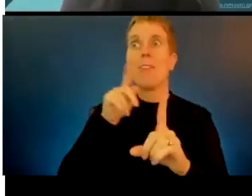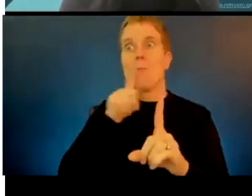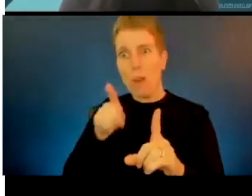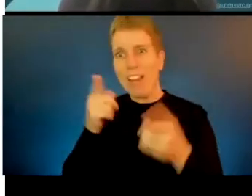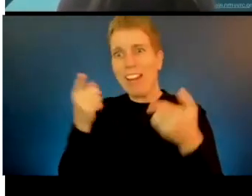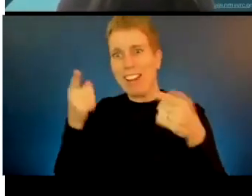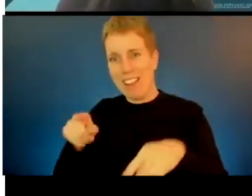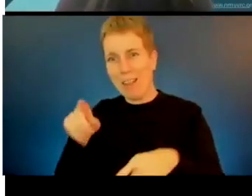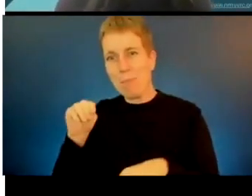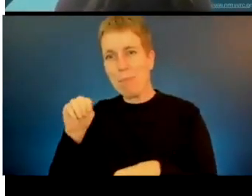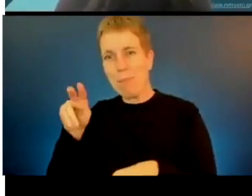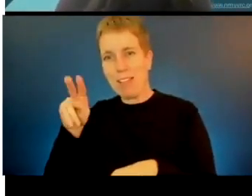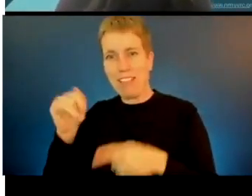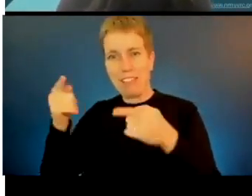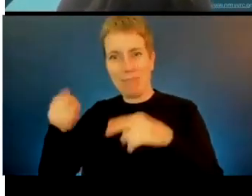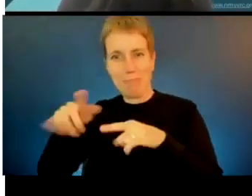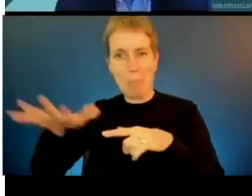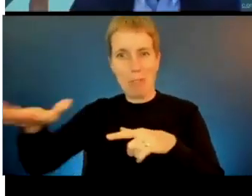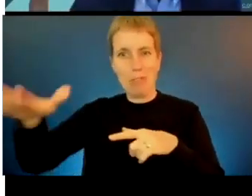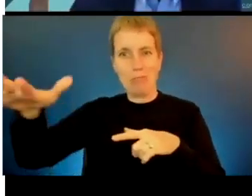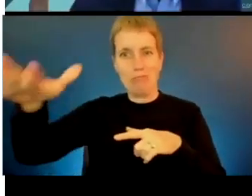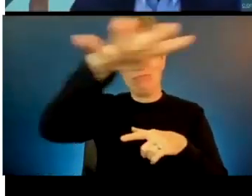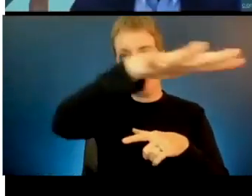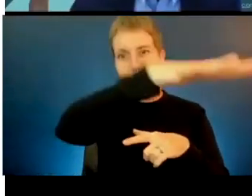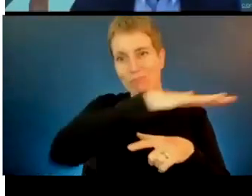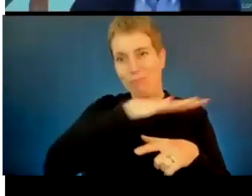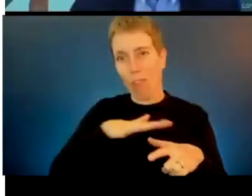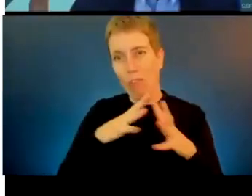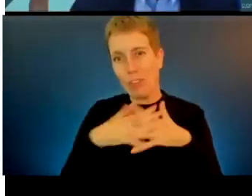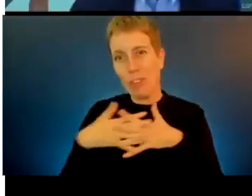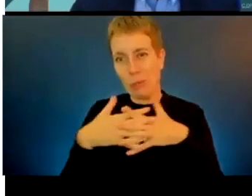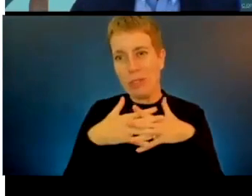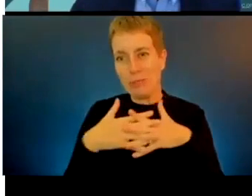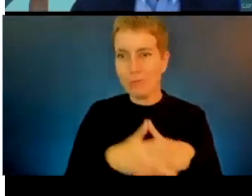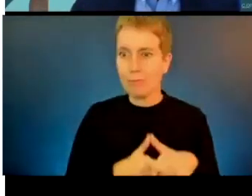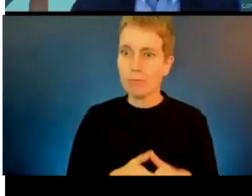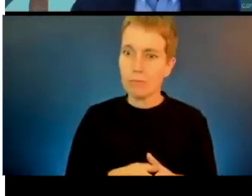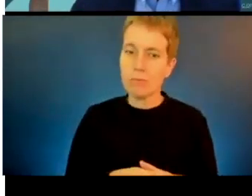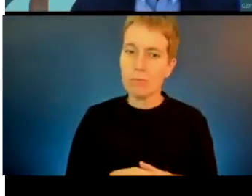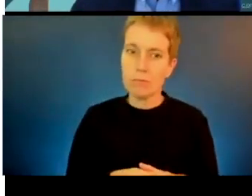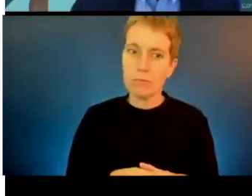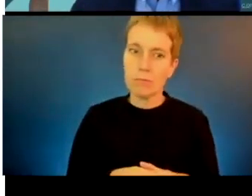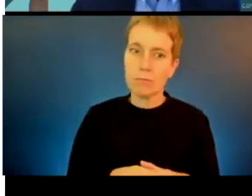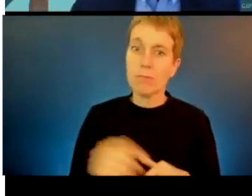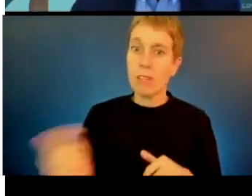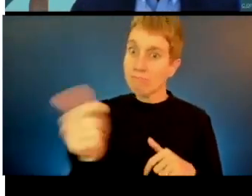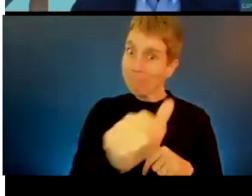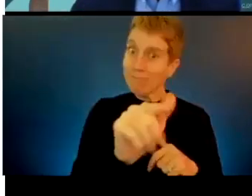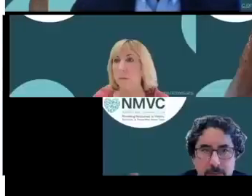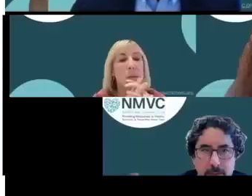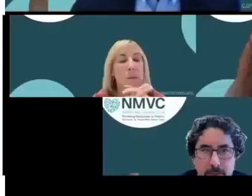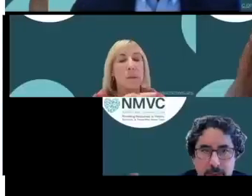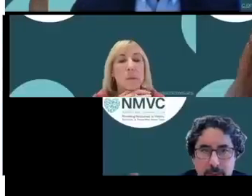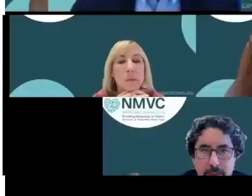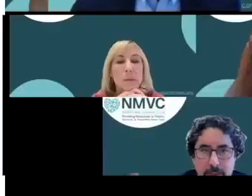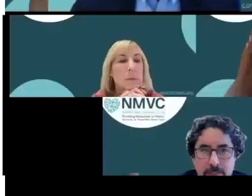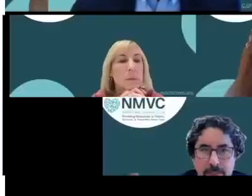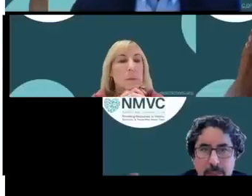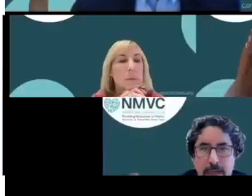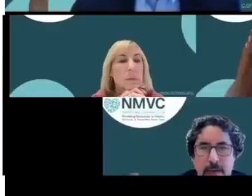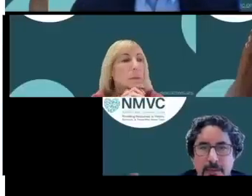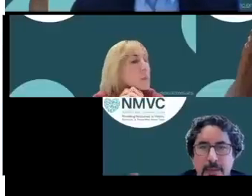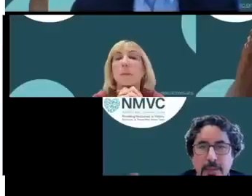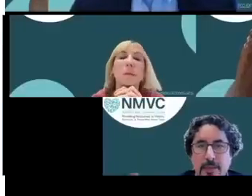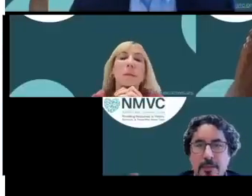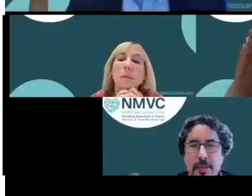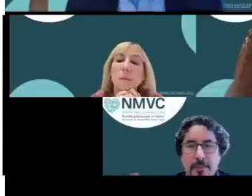over to Michael. Thanks so much, Angie. I appreciate that you went through the different phases of MVI, victim assistance,